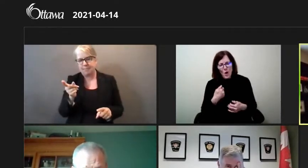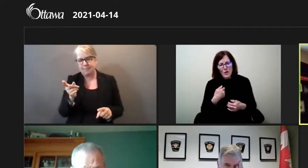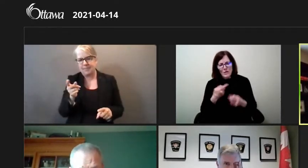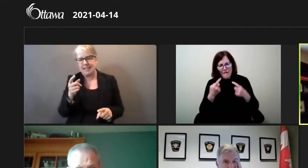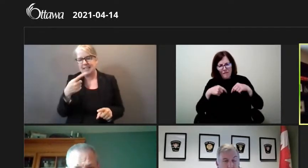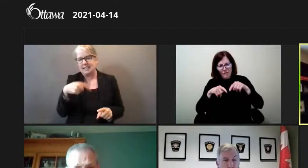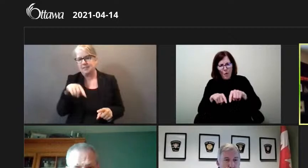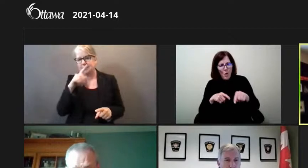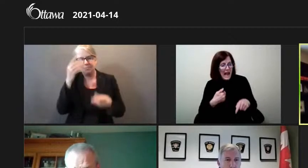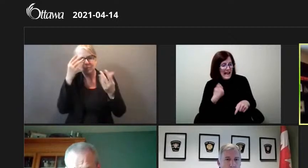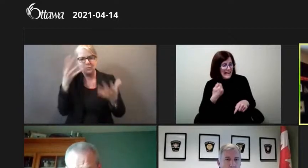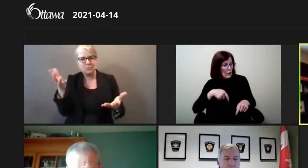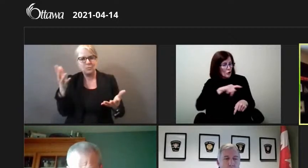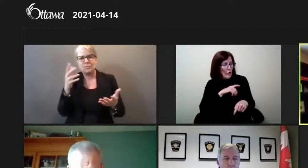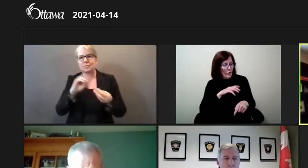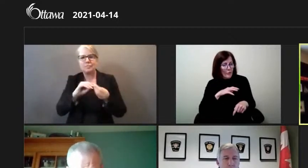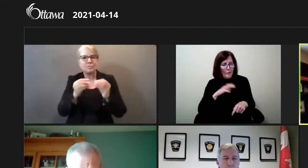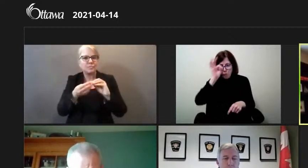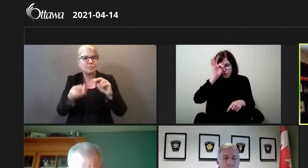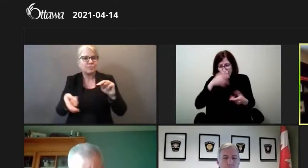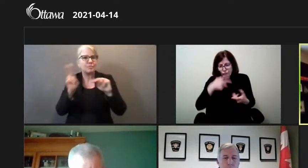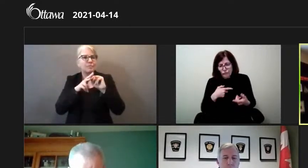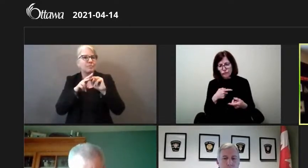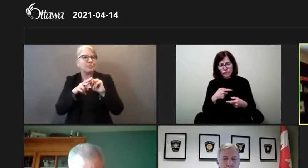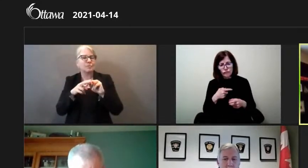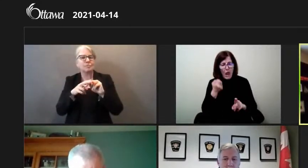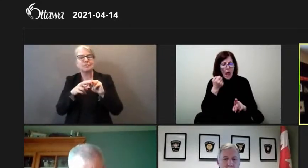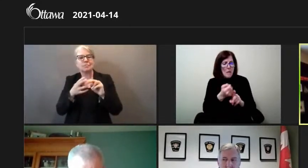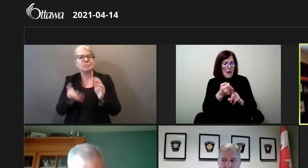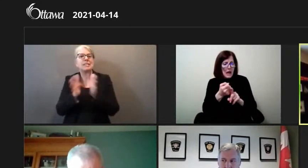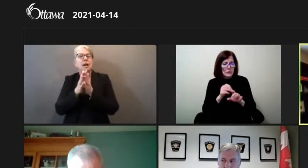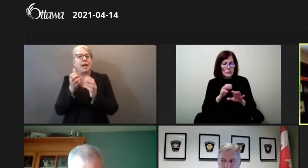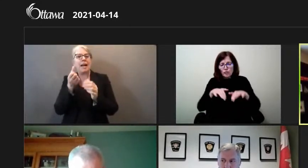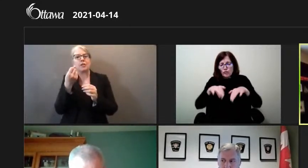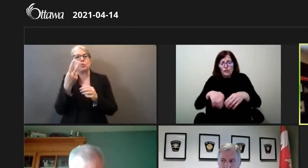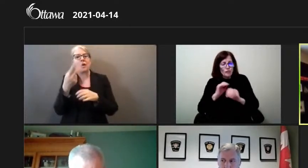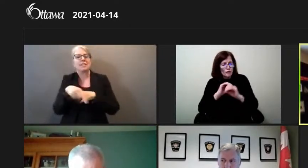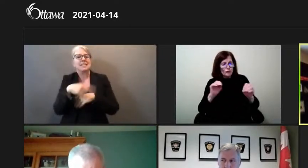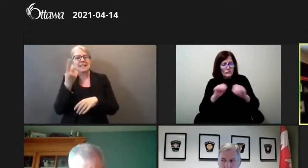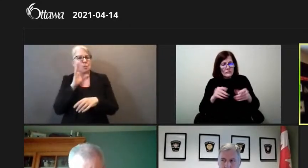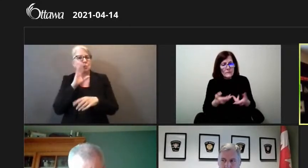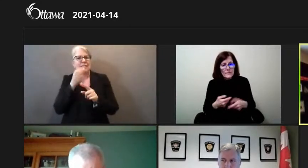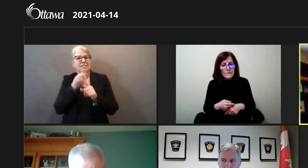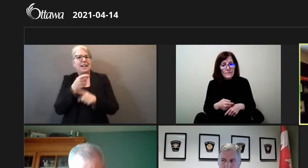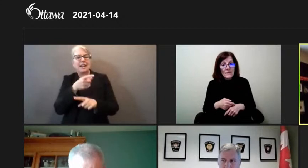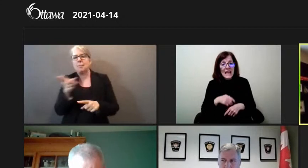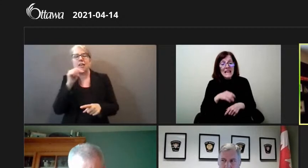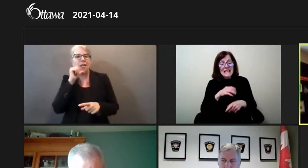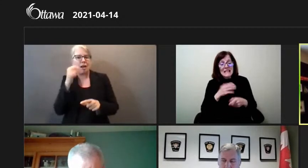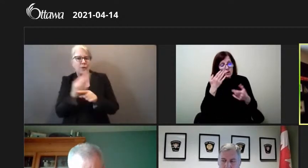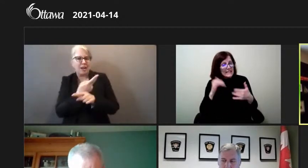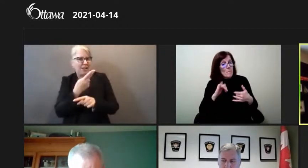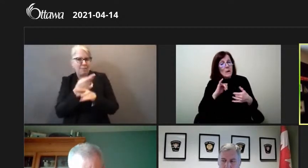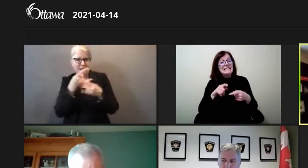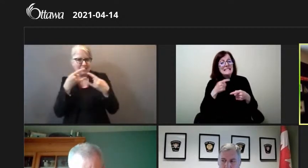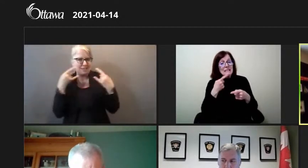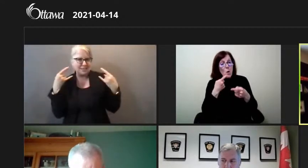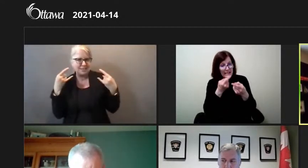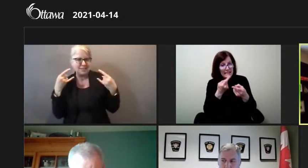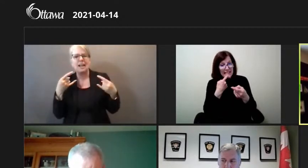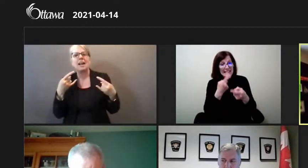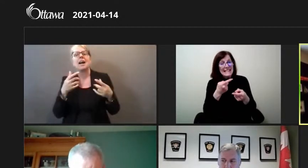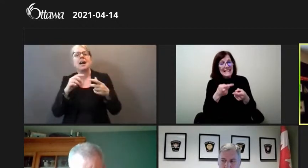that if we told them that the number of cases doubling in hospitals every 12 days would affect them at all. And they're not wearing masks. So have